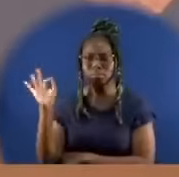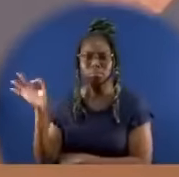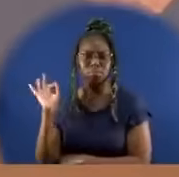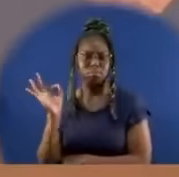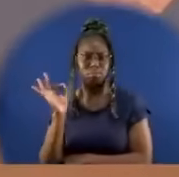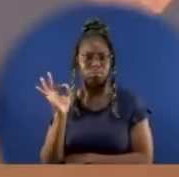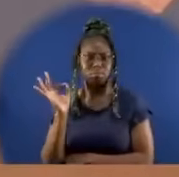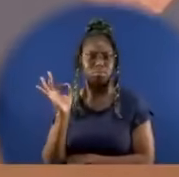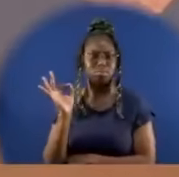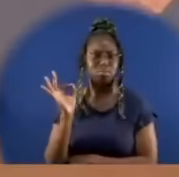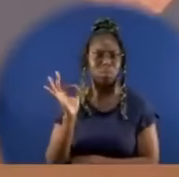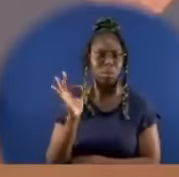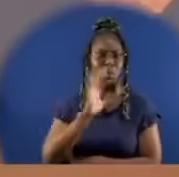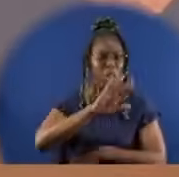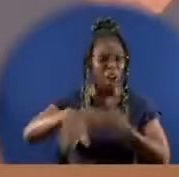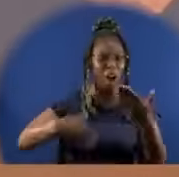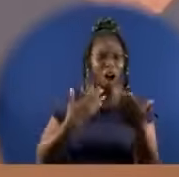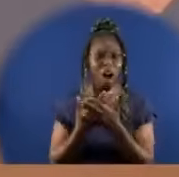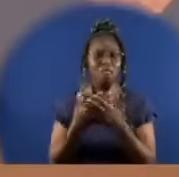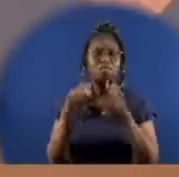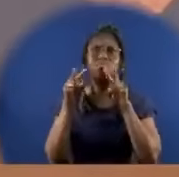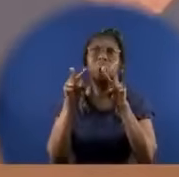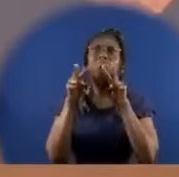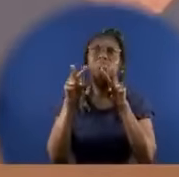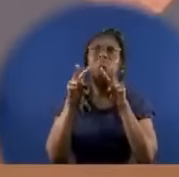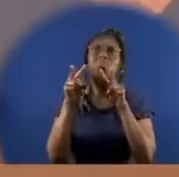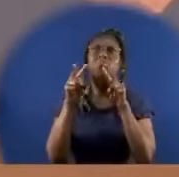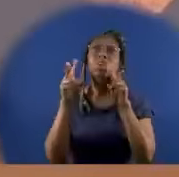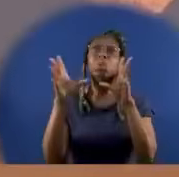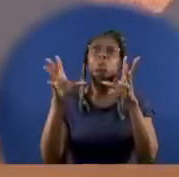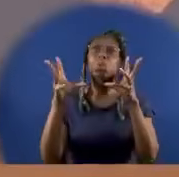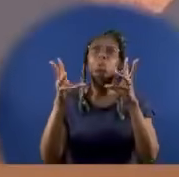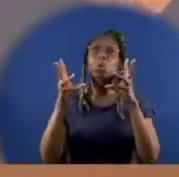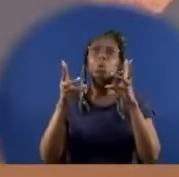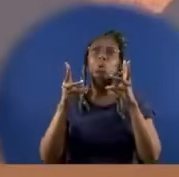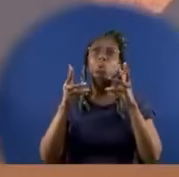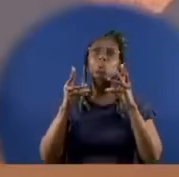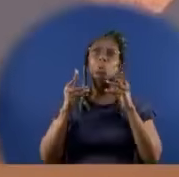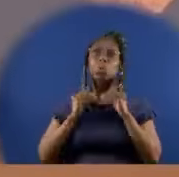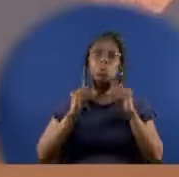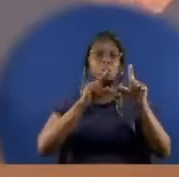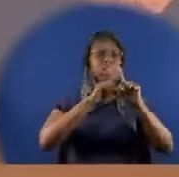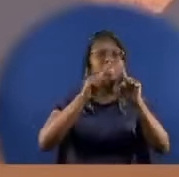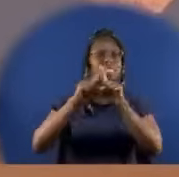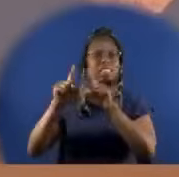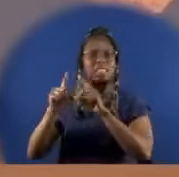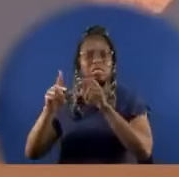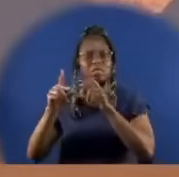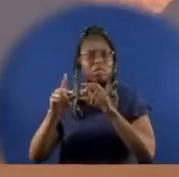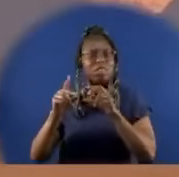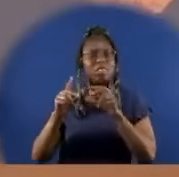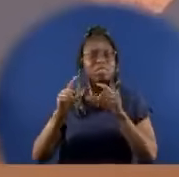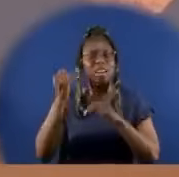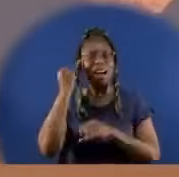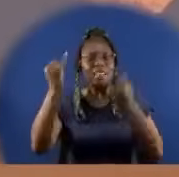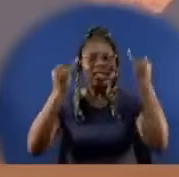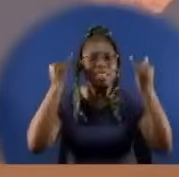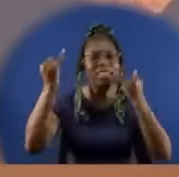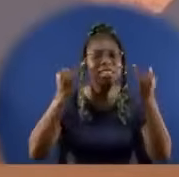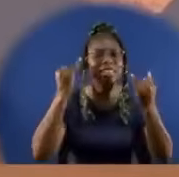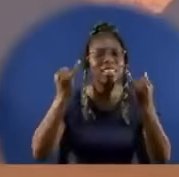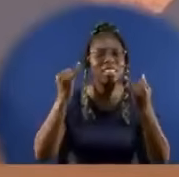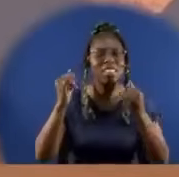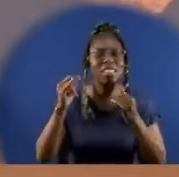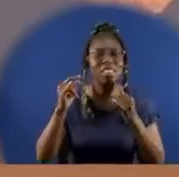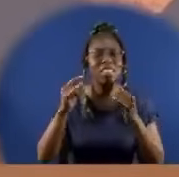we are, we just sat there all day long and soaked up all this preaching. We heard Dr. Cynthia Hale, who's been here over and over again. She's the